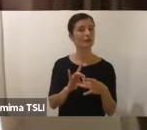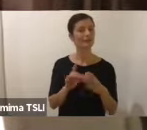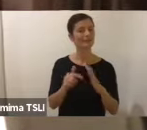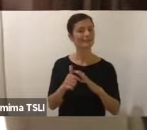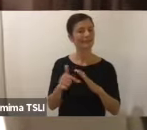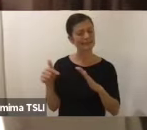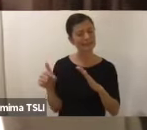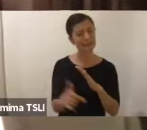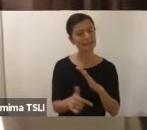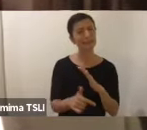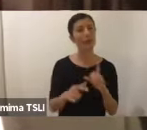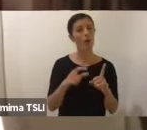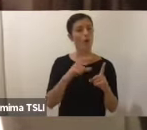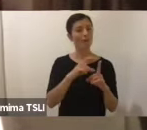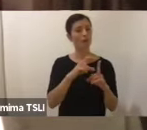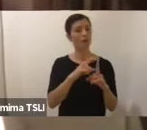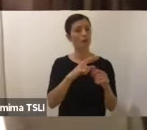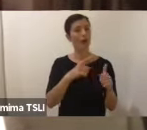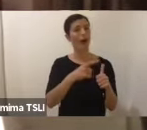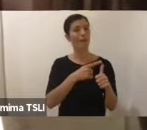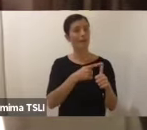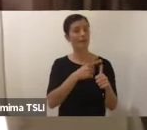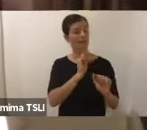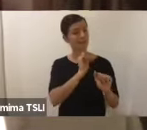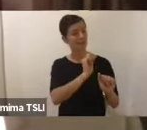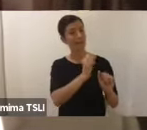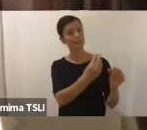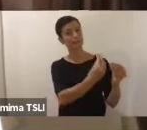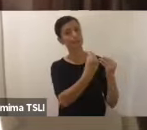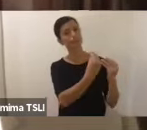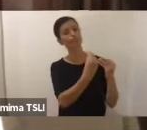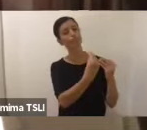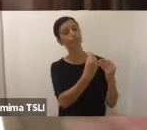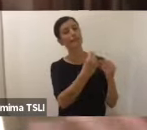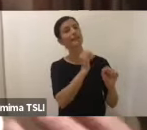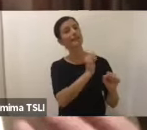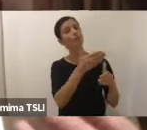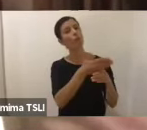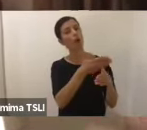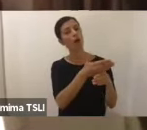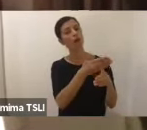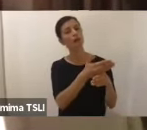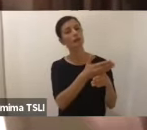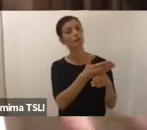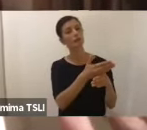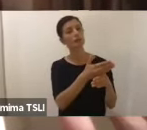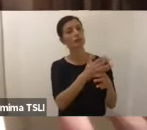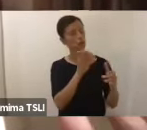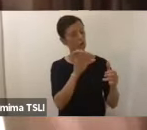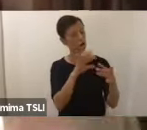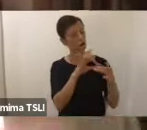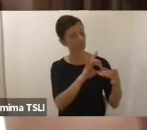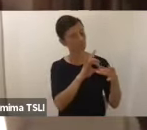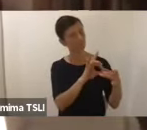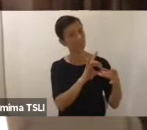with dr ambedkar and his thought and his work and also i think we should engage in a dialogue uh